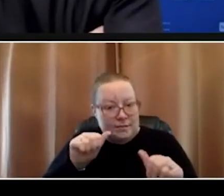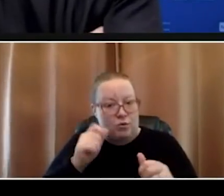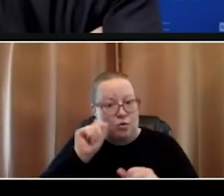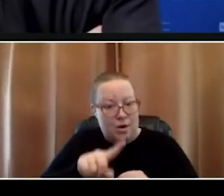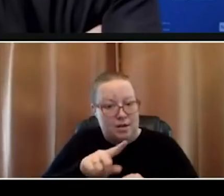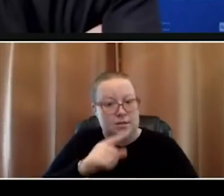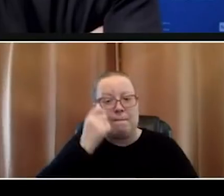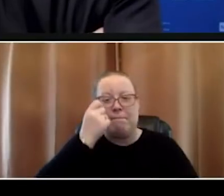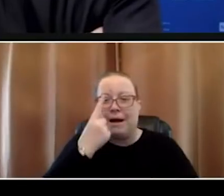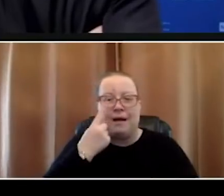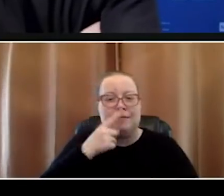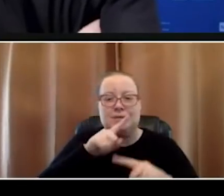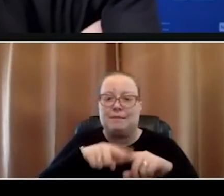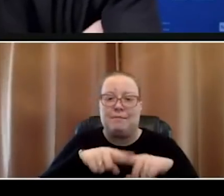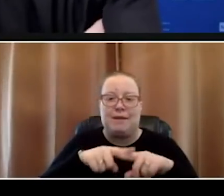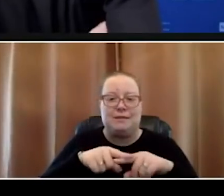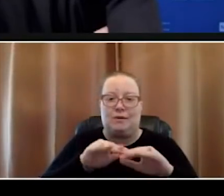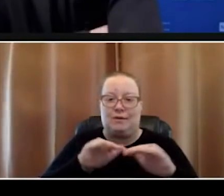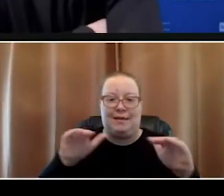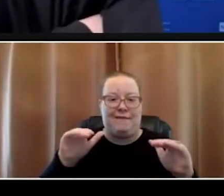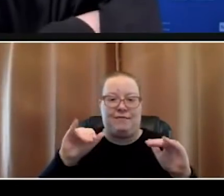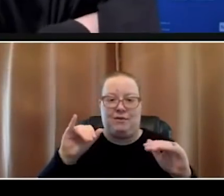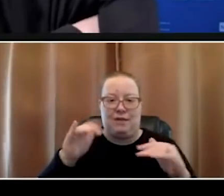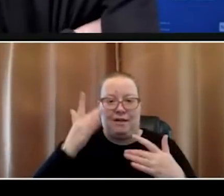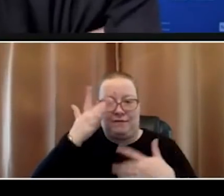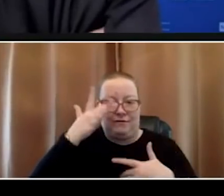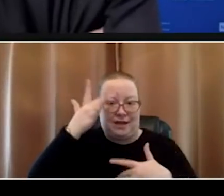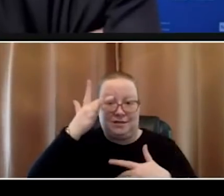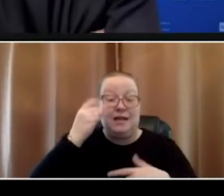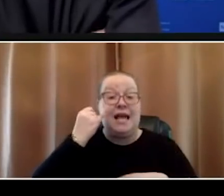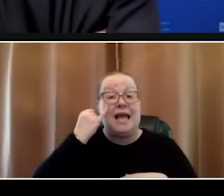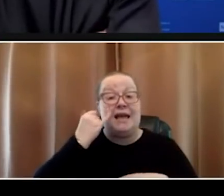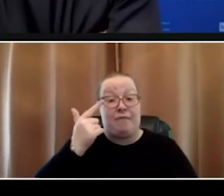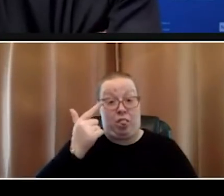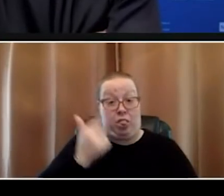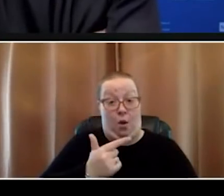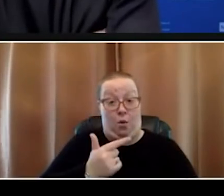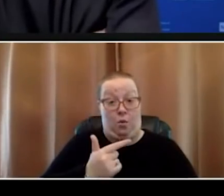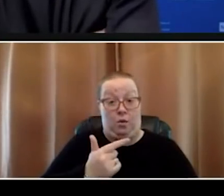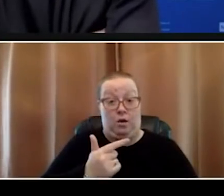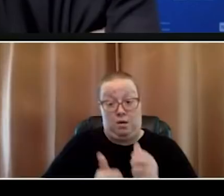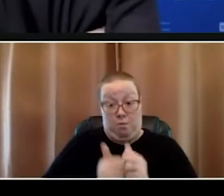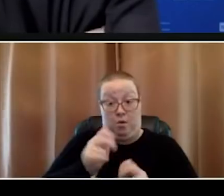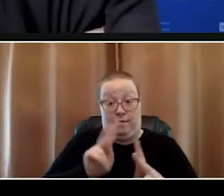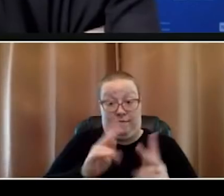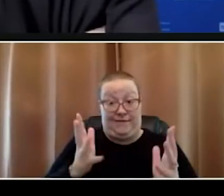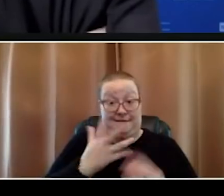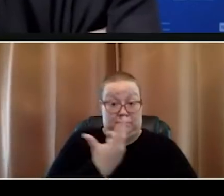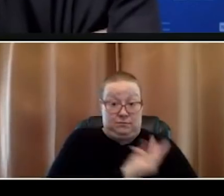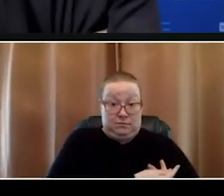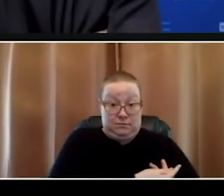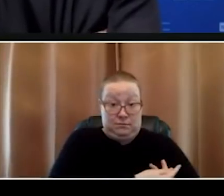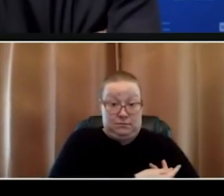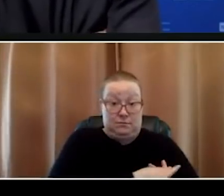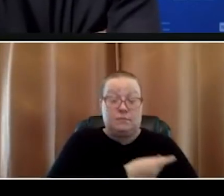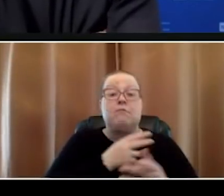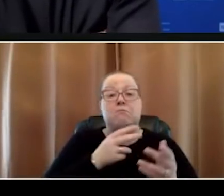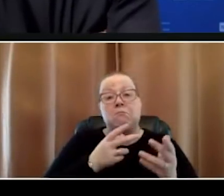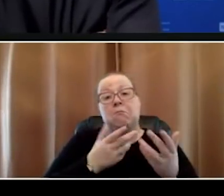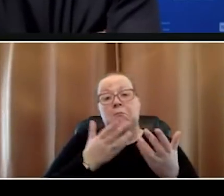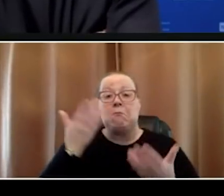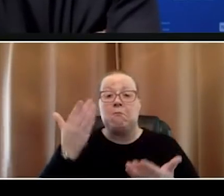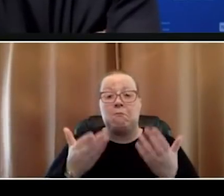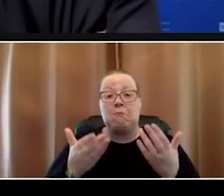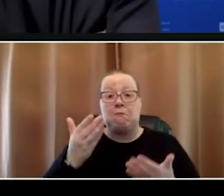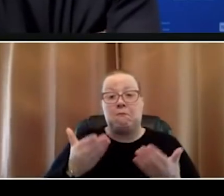the level of infection. If you have a low level of infection and most of the people are vaccinated, we may get to the point where I said